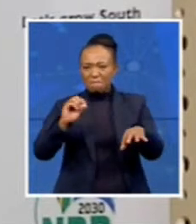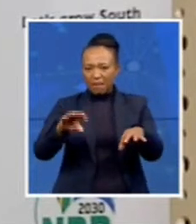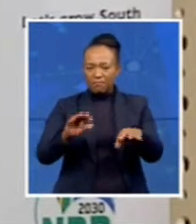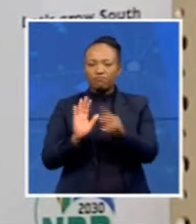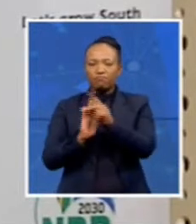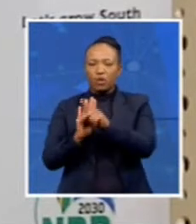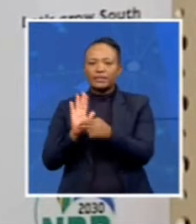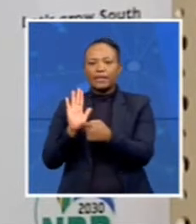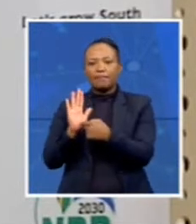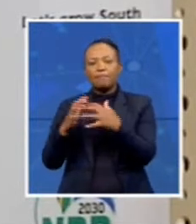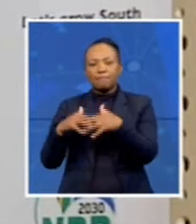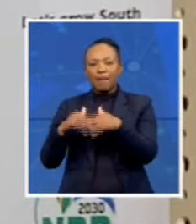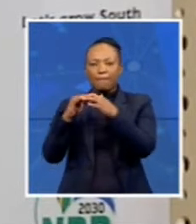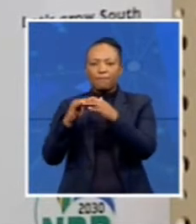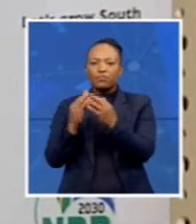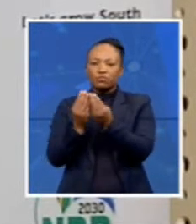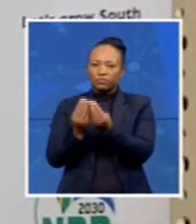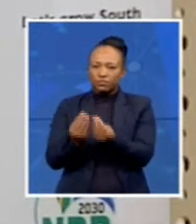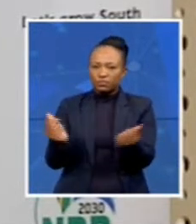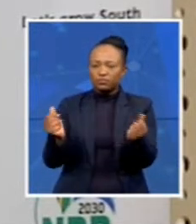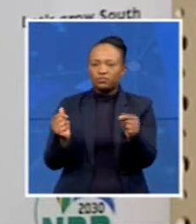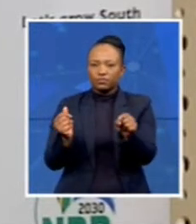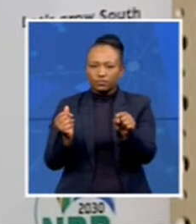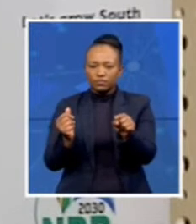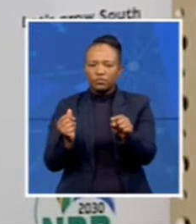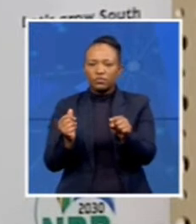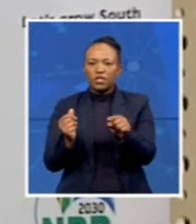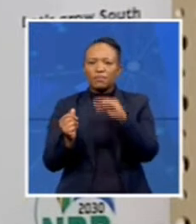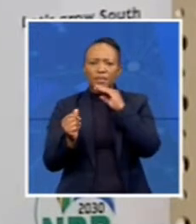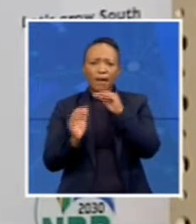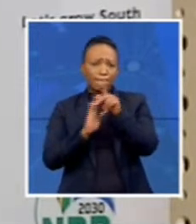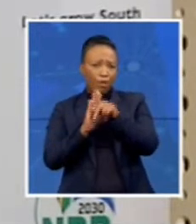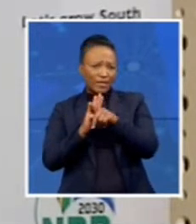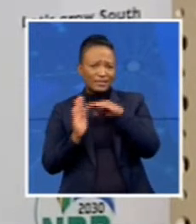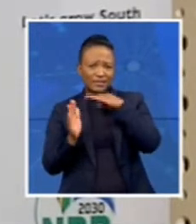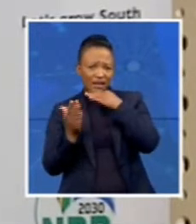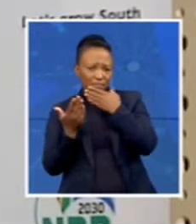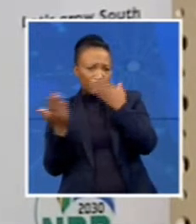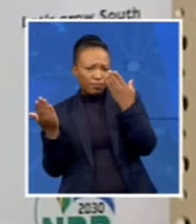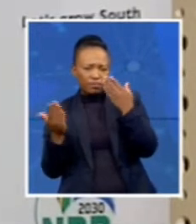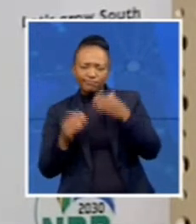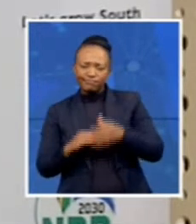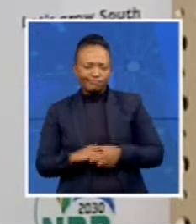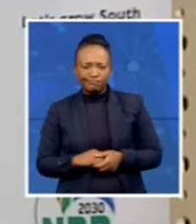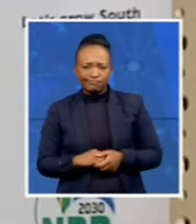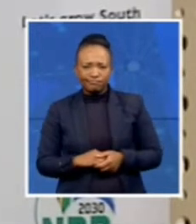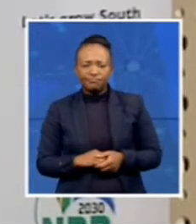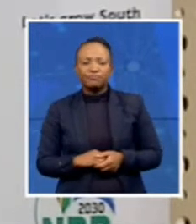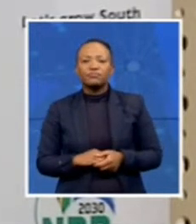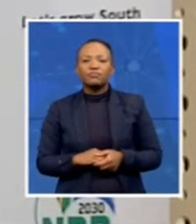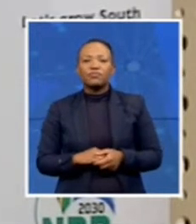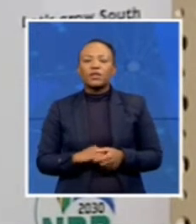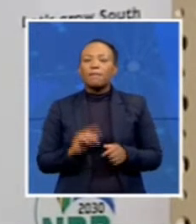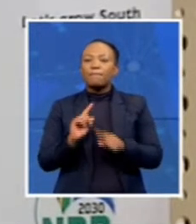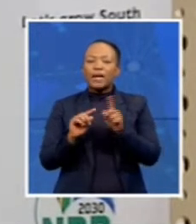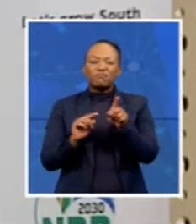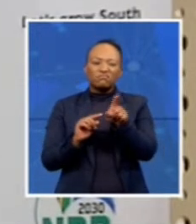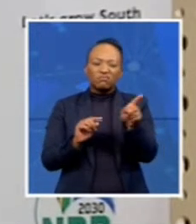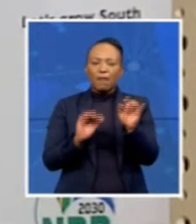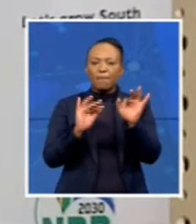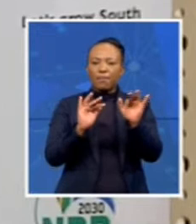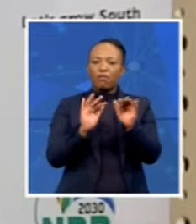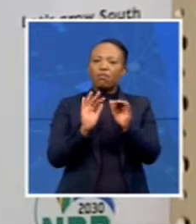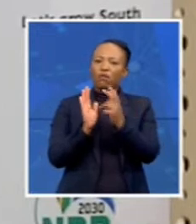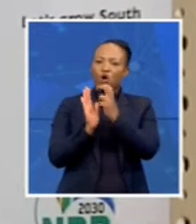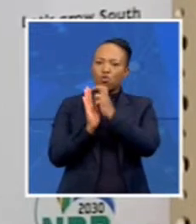not due to policy gap, but rather non-compliance to existing policies